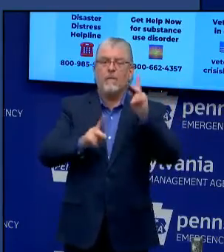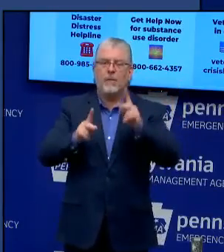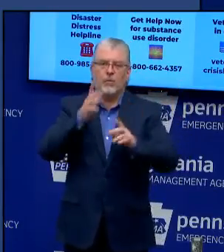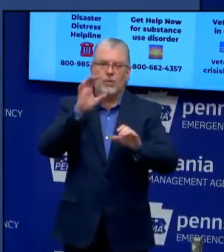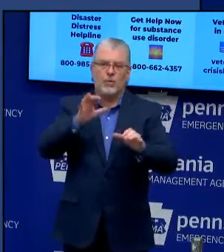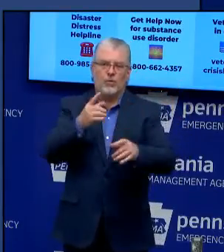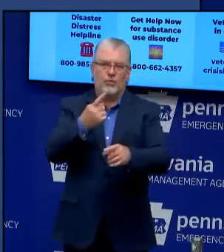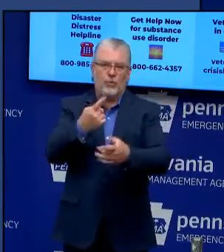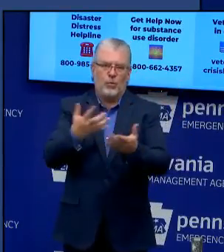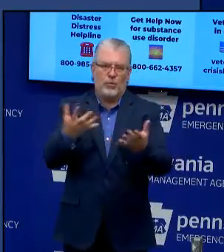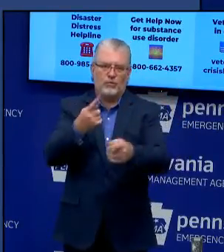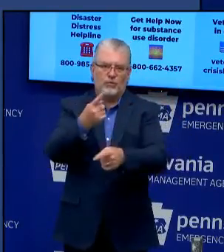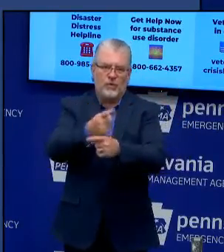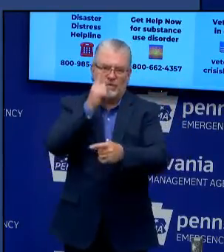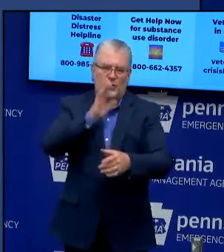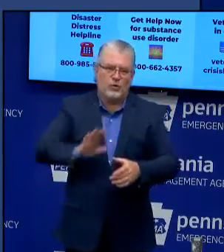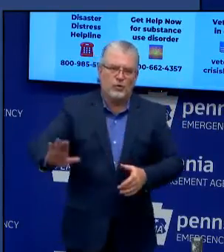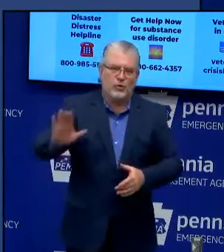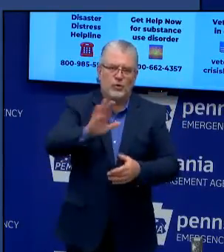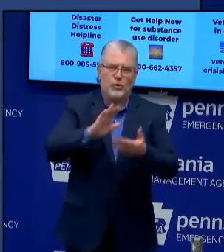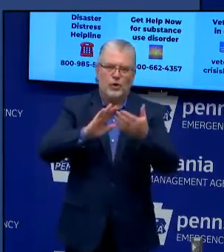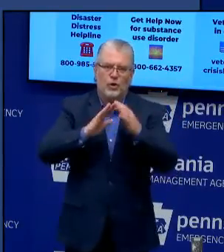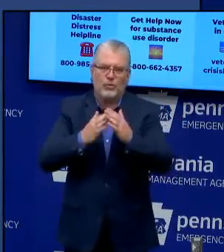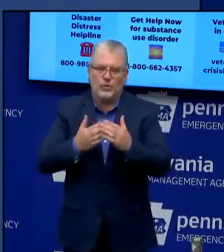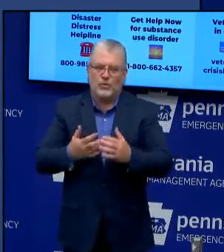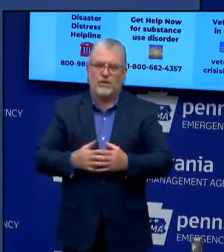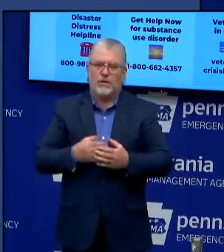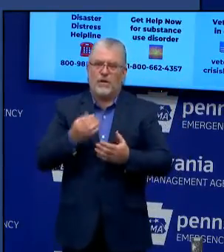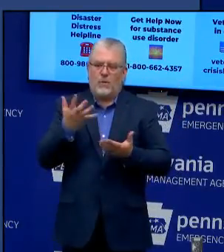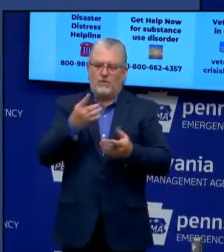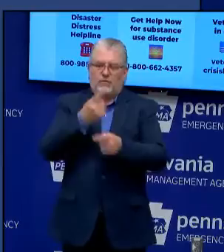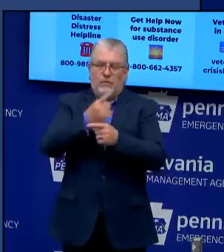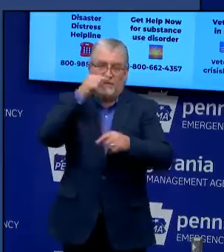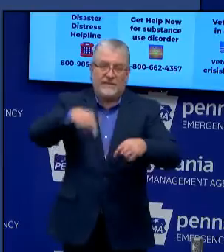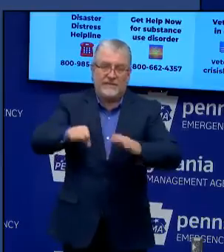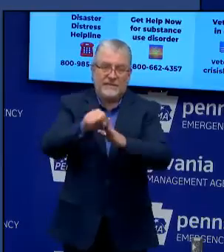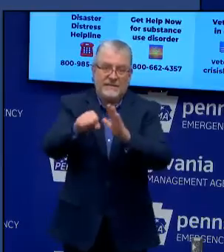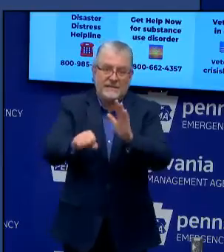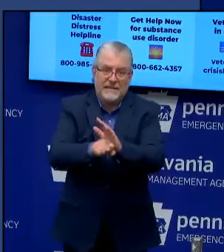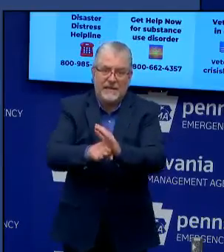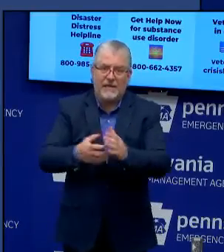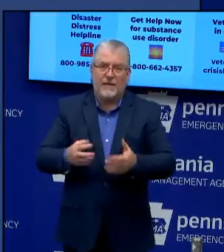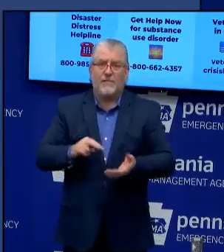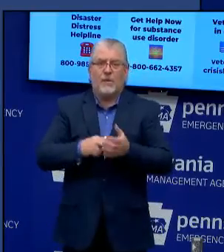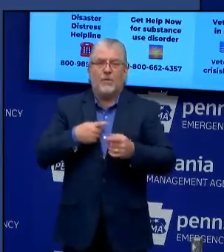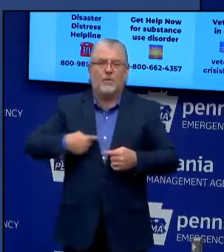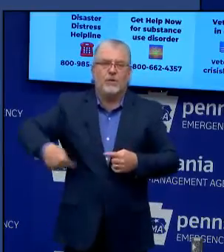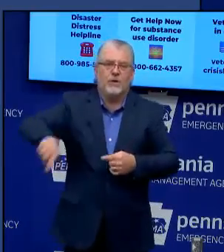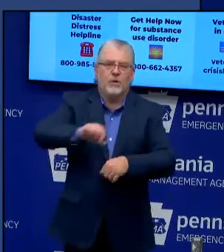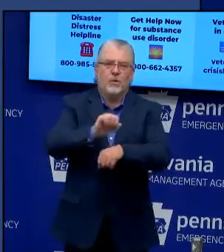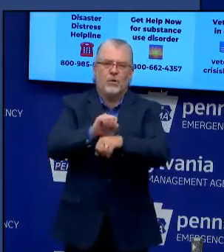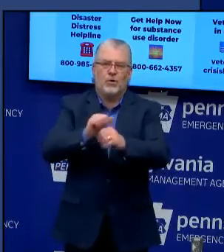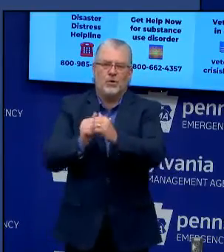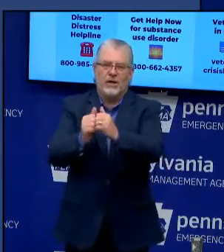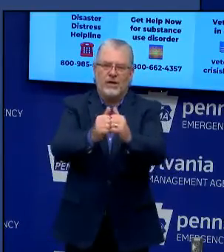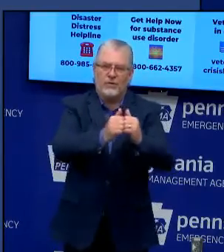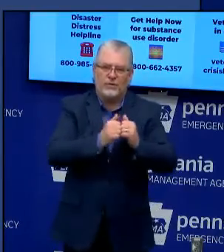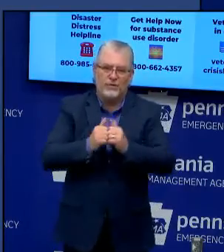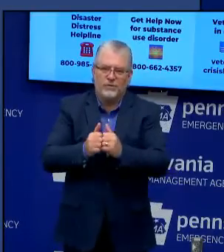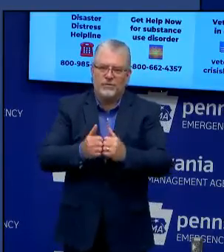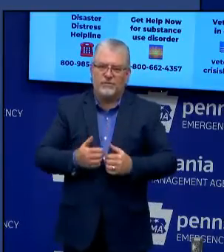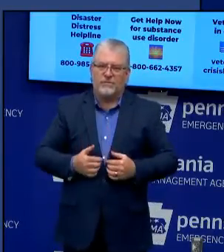that is working with our disease investigators, working in terms of contact tracing,